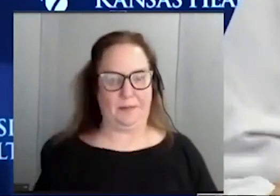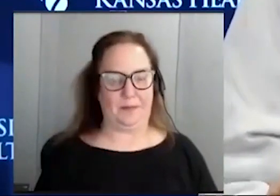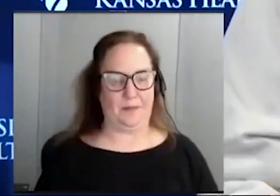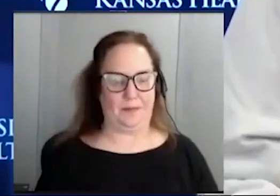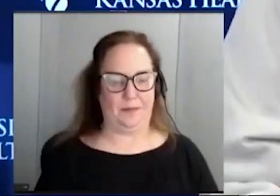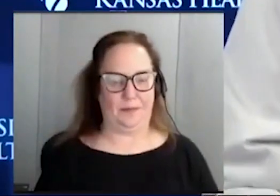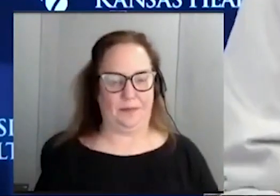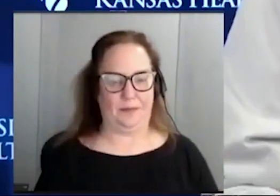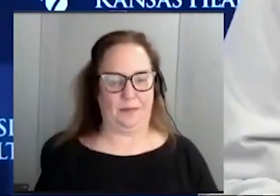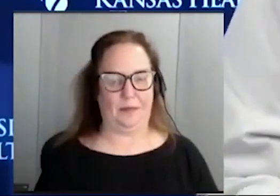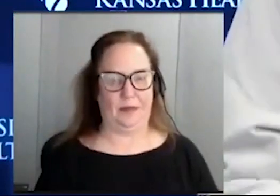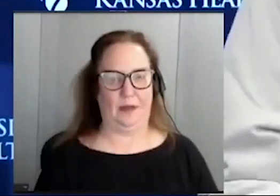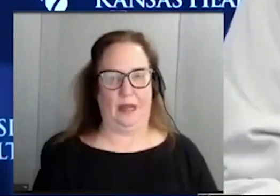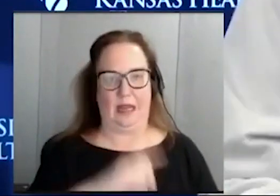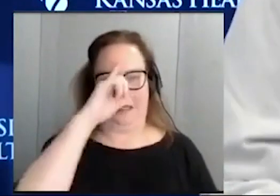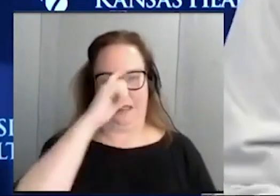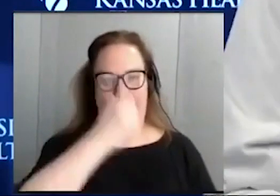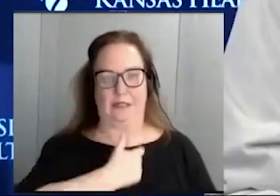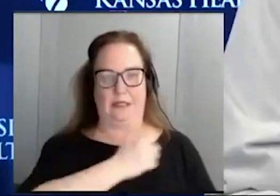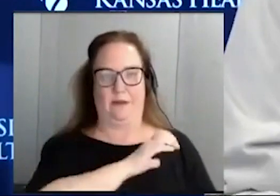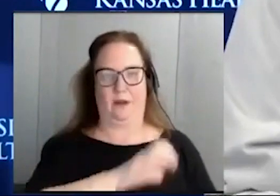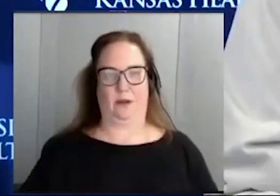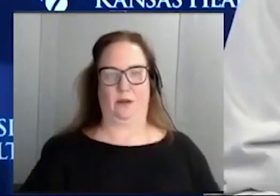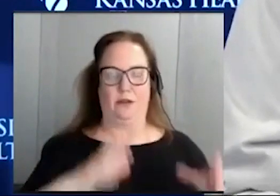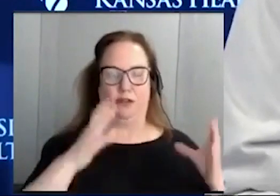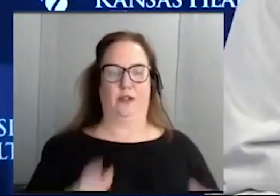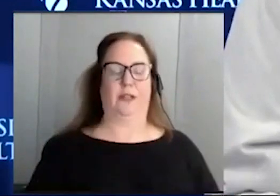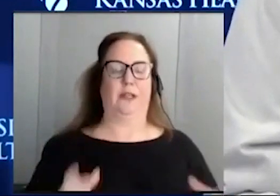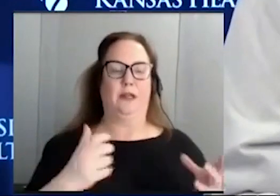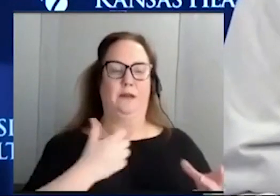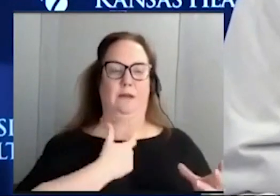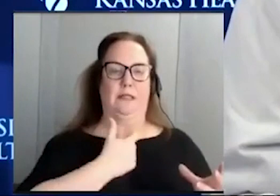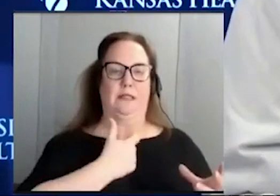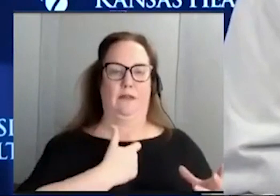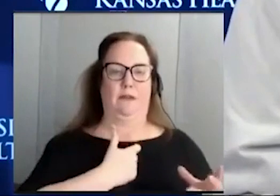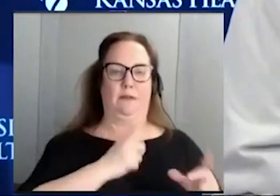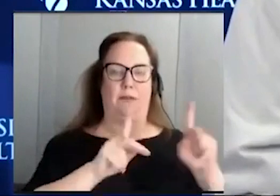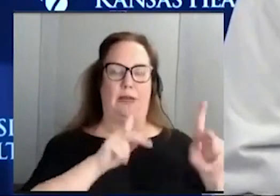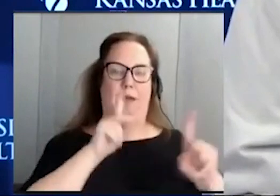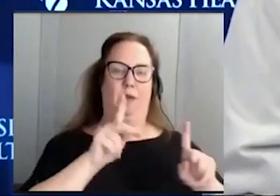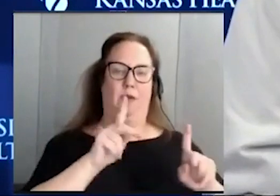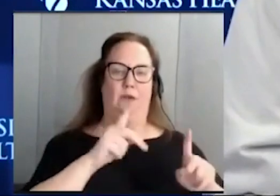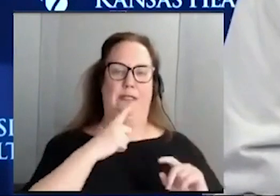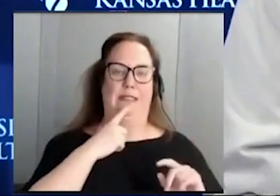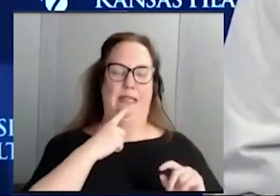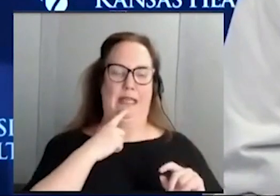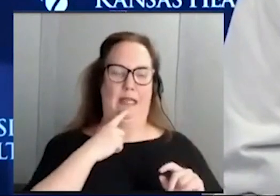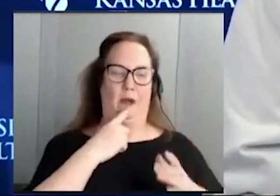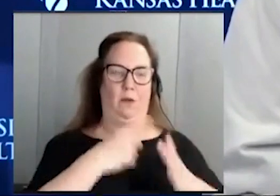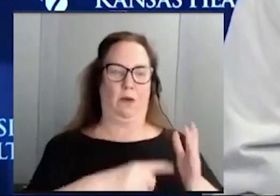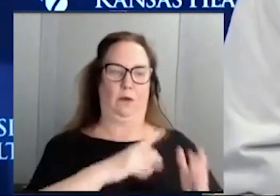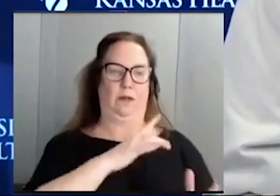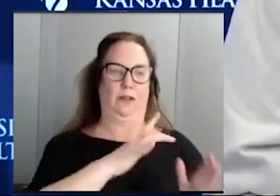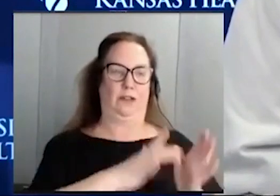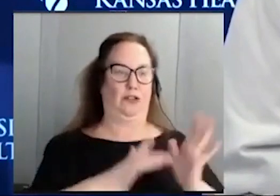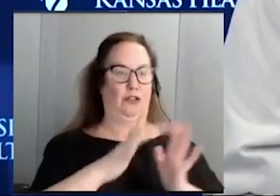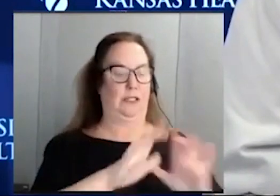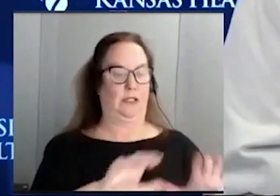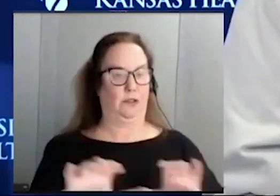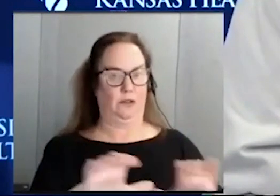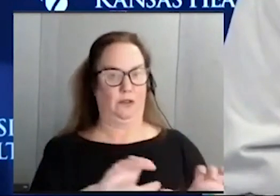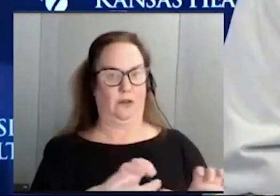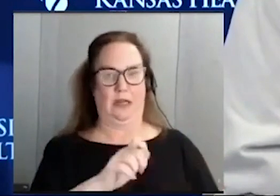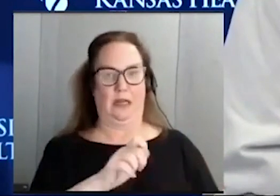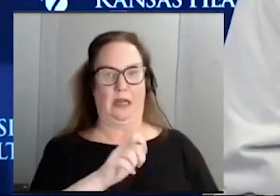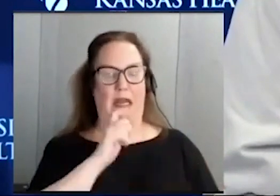like to think of myself as a Christian. I'm a New Testament kind of guy, and I just think for those people out there that would say, what would Jesus do? It's like, yeah, I don't think he would deny